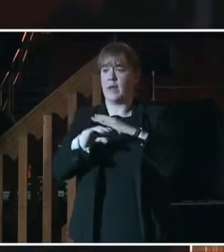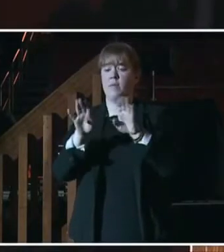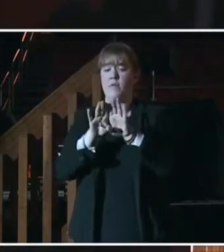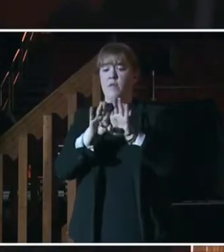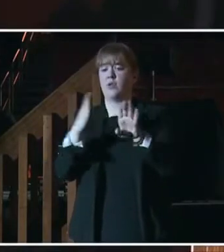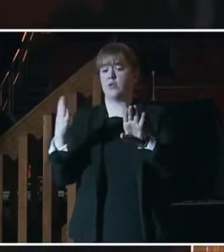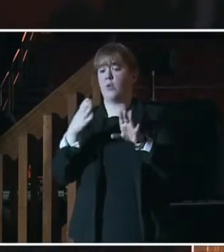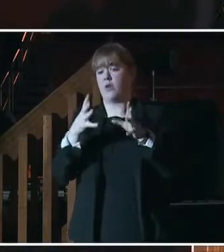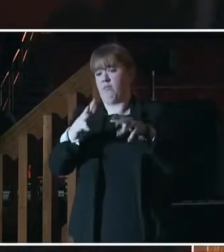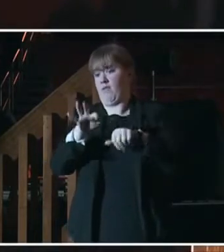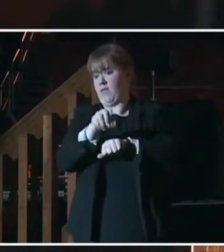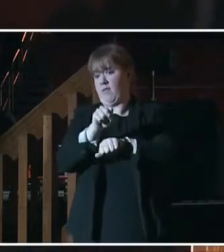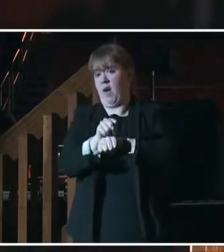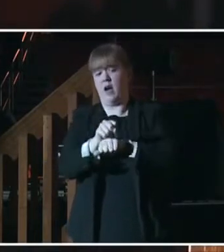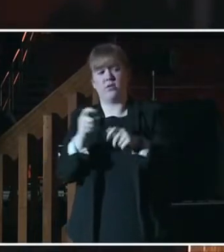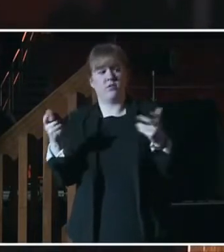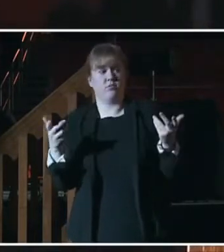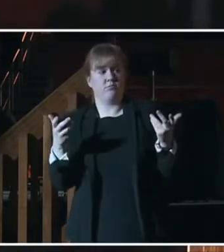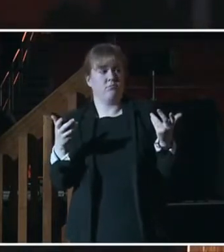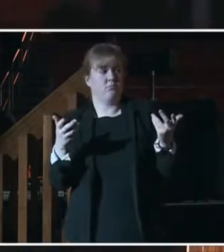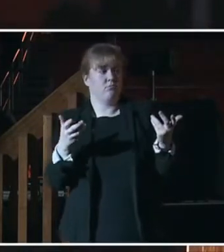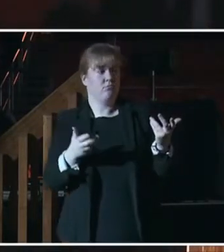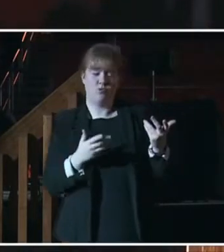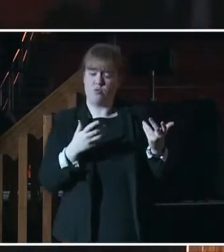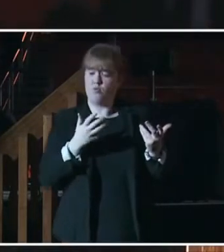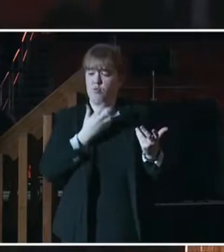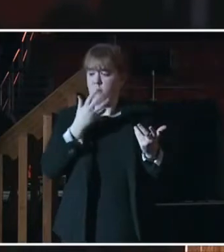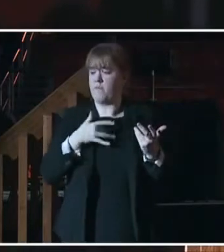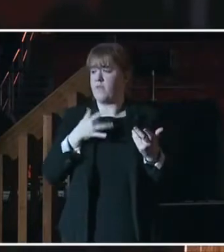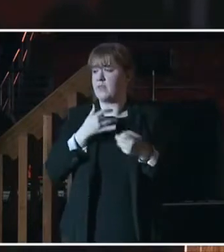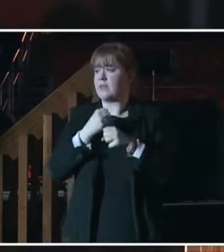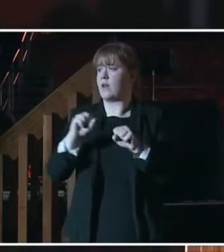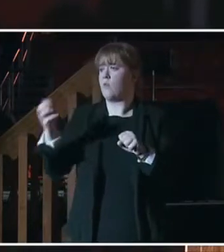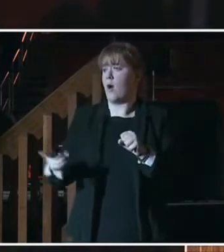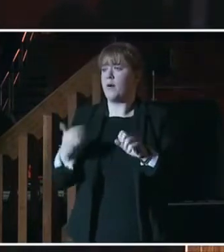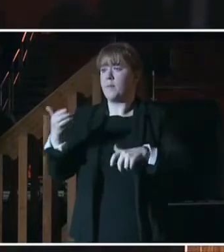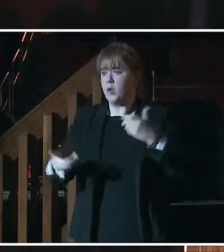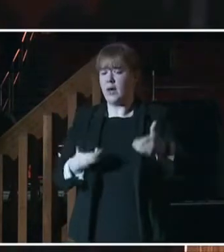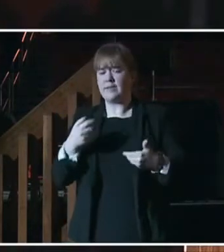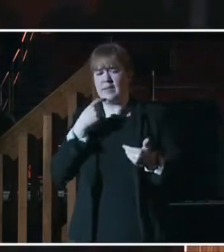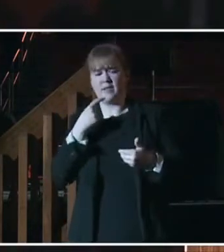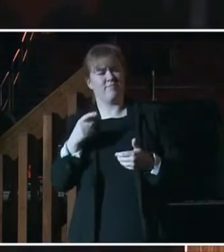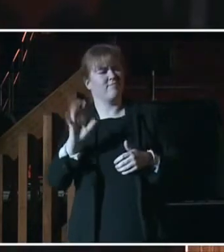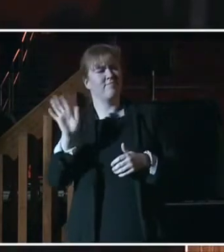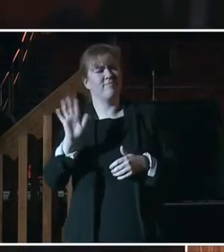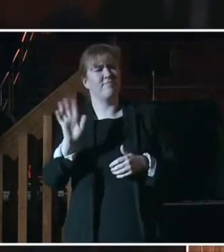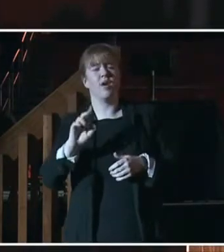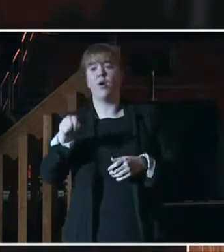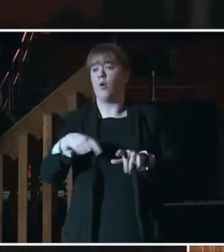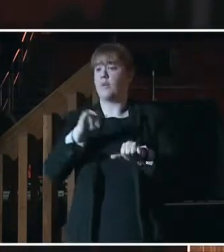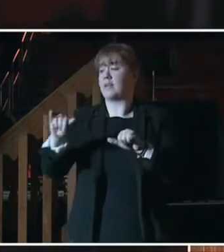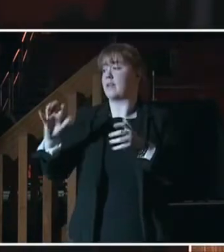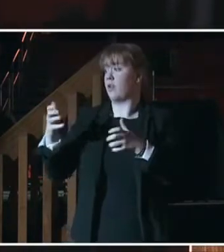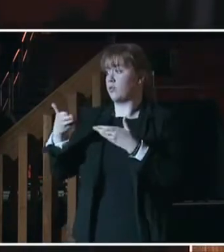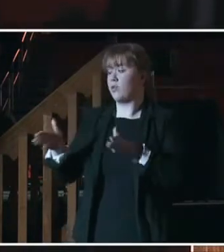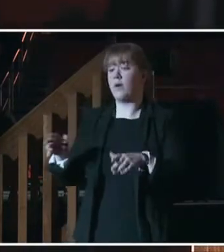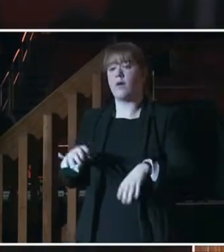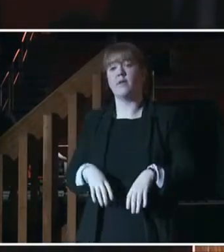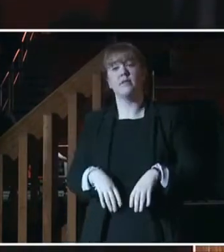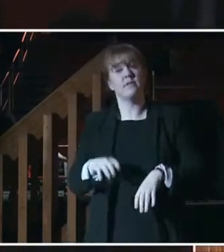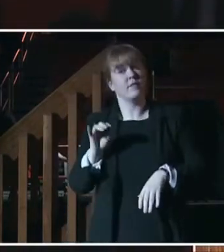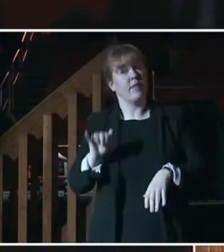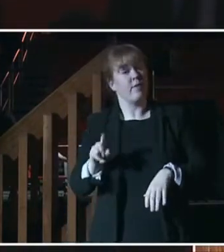unlocked because you're warm and also feel safe, you welcome your guests and they told you that you could only stay in the laundry room, that would be a